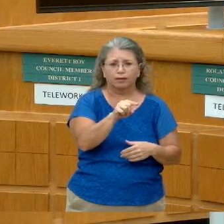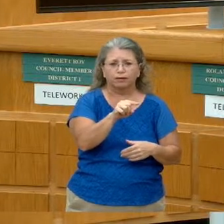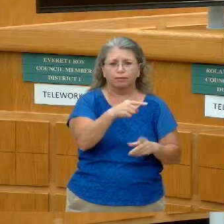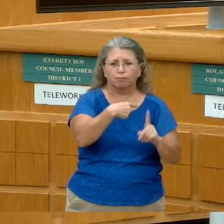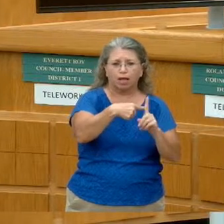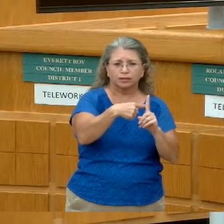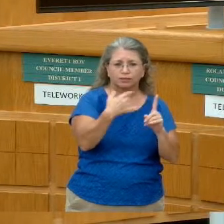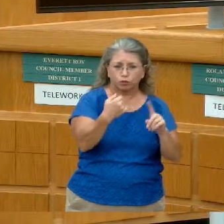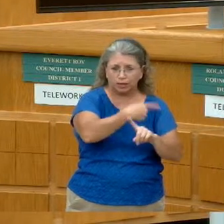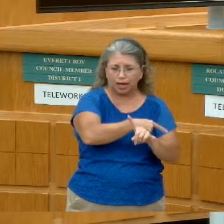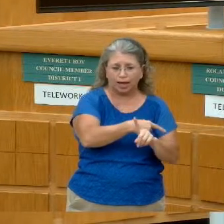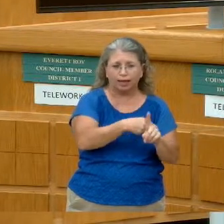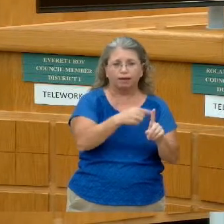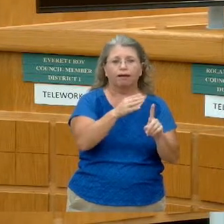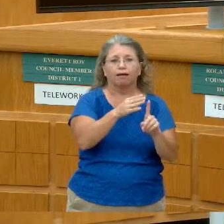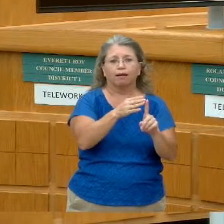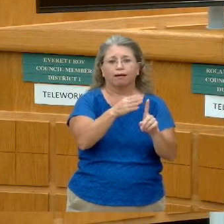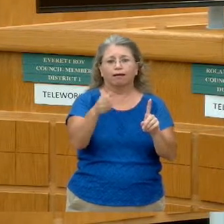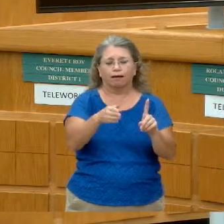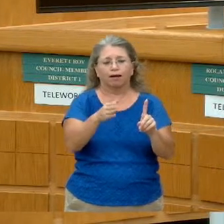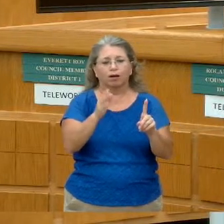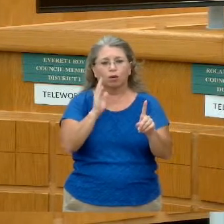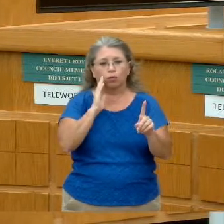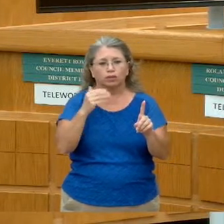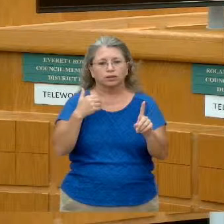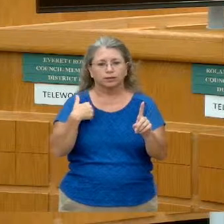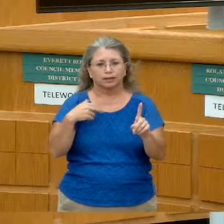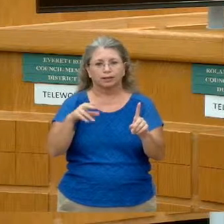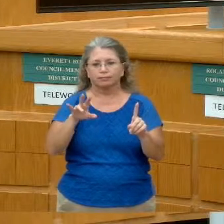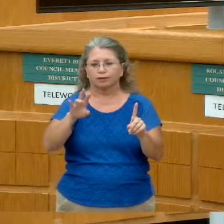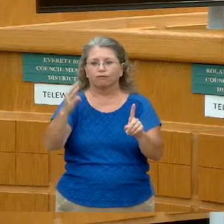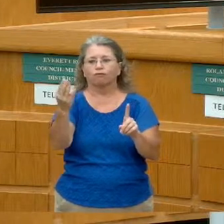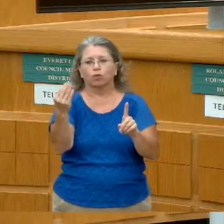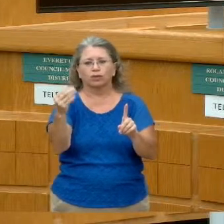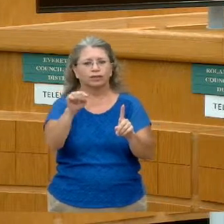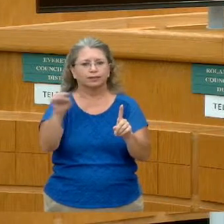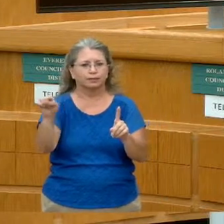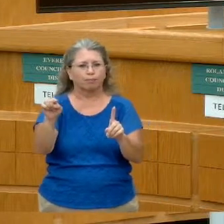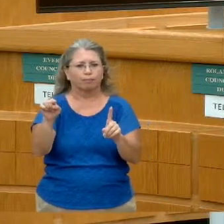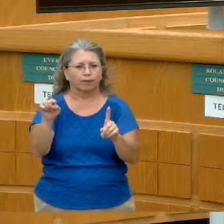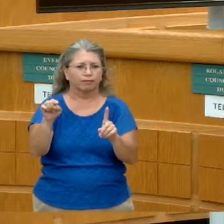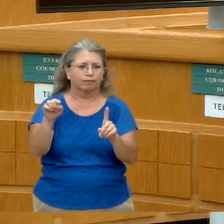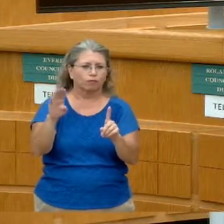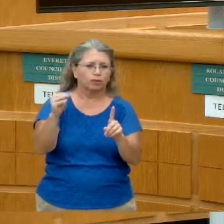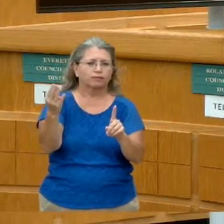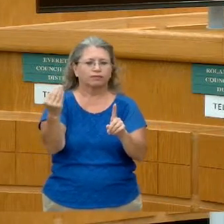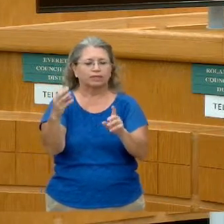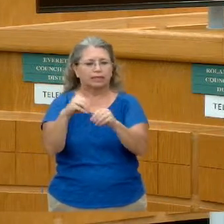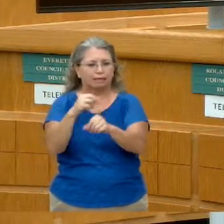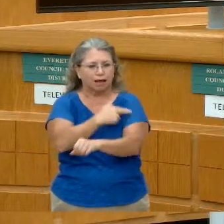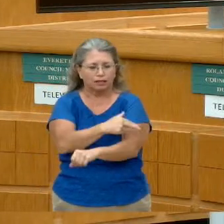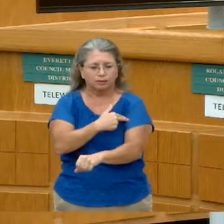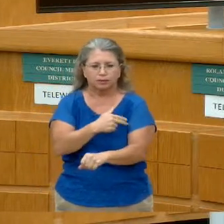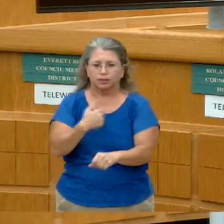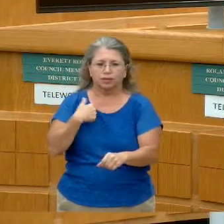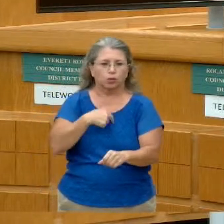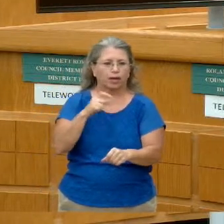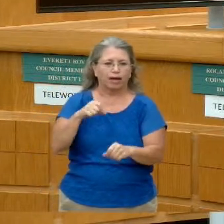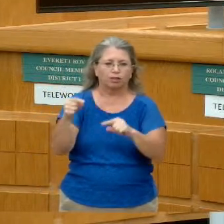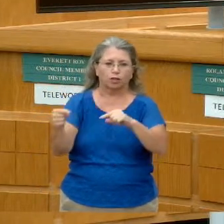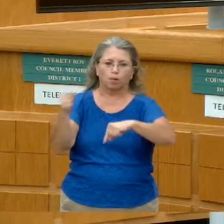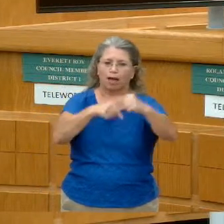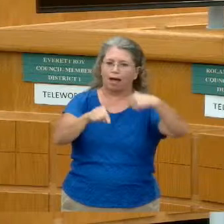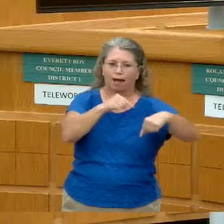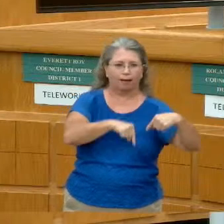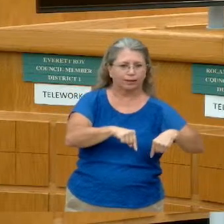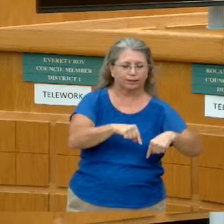the cumulative rate is so gut-wrenching. We've got to go backwards. We need to return to days